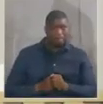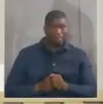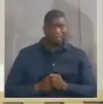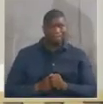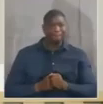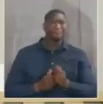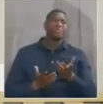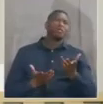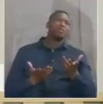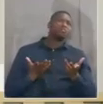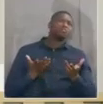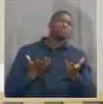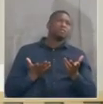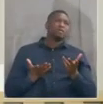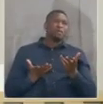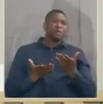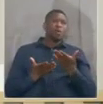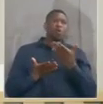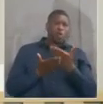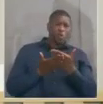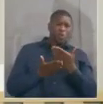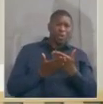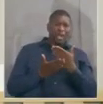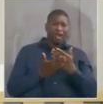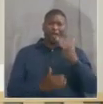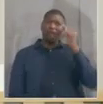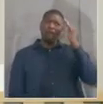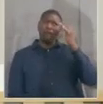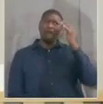One can speculate,